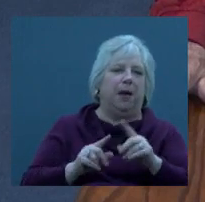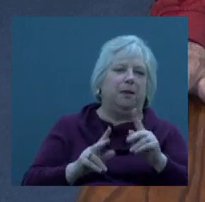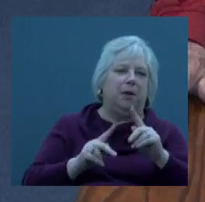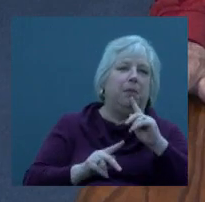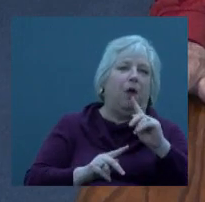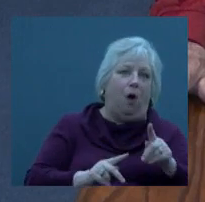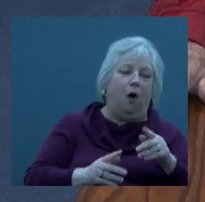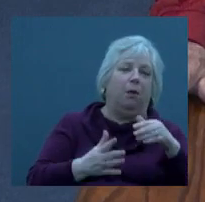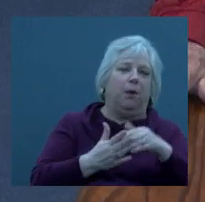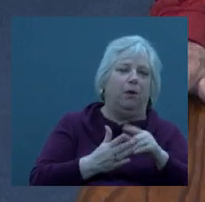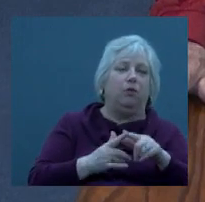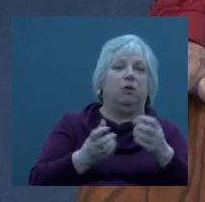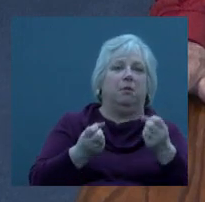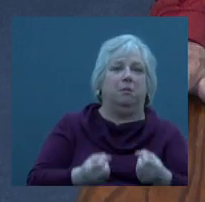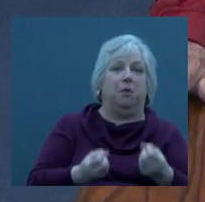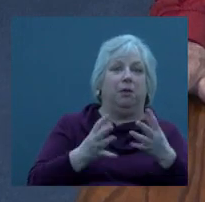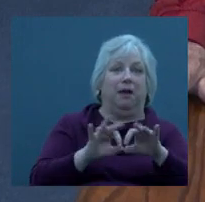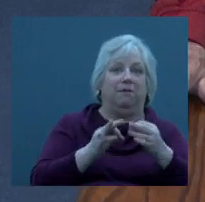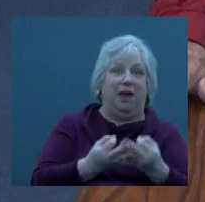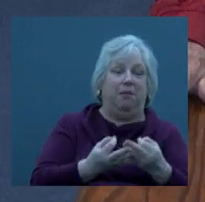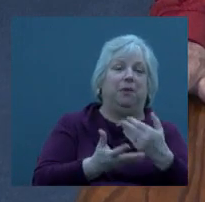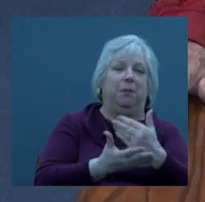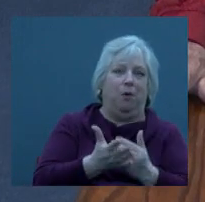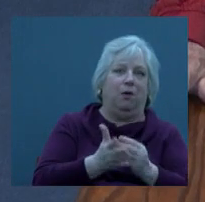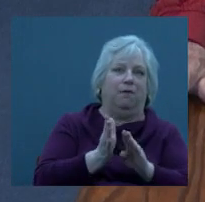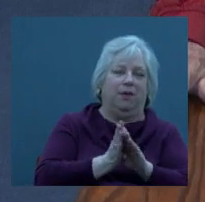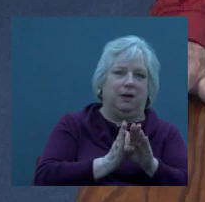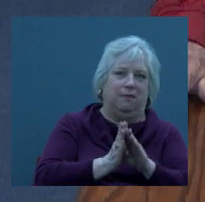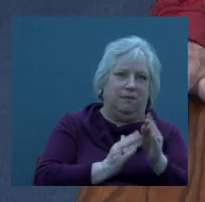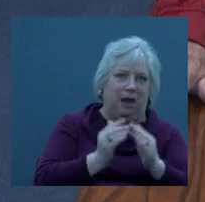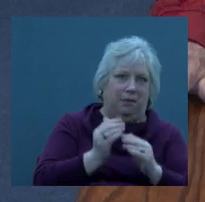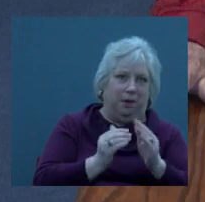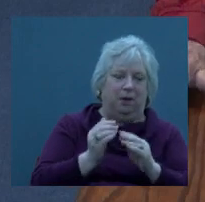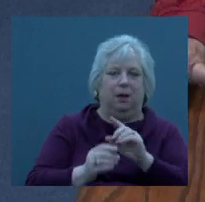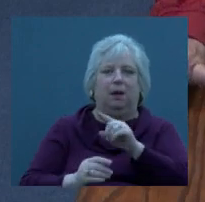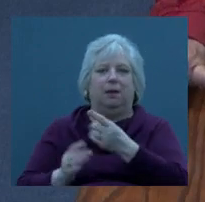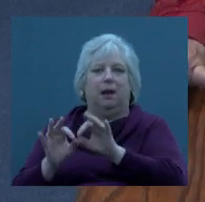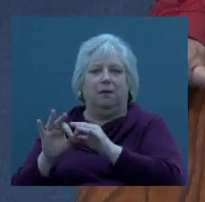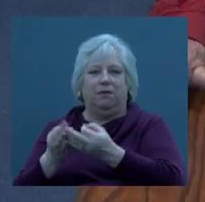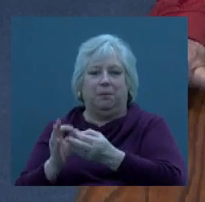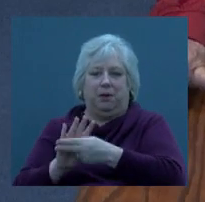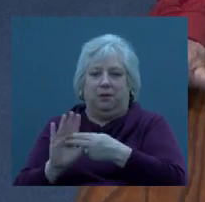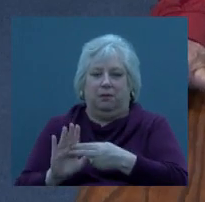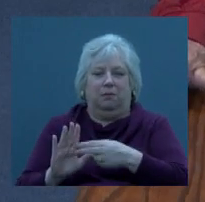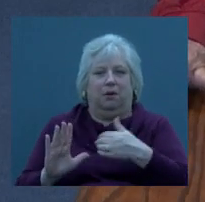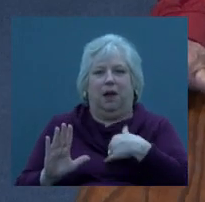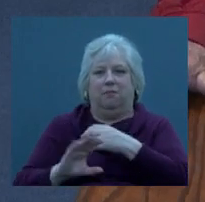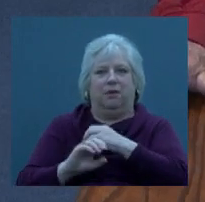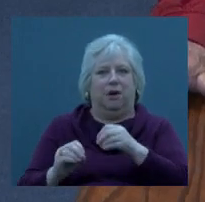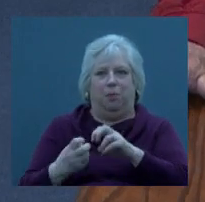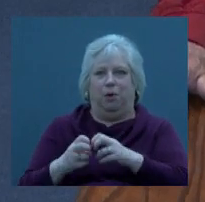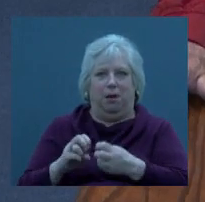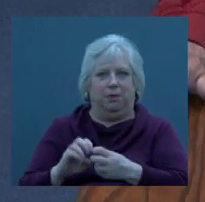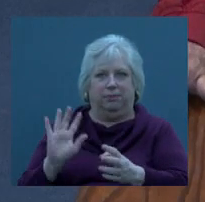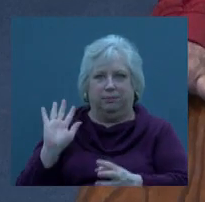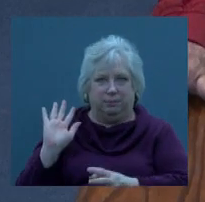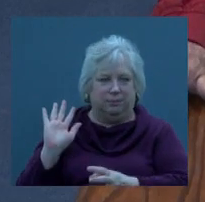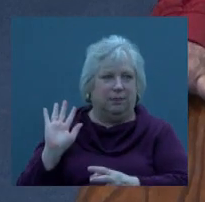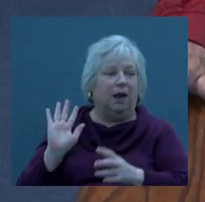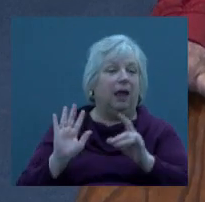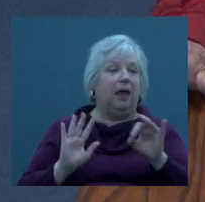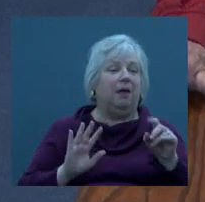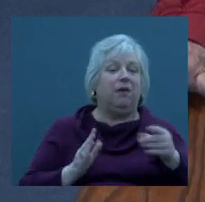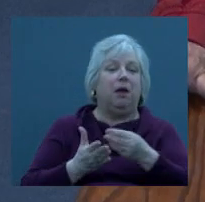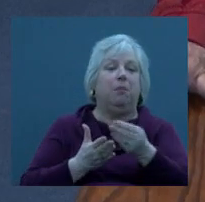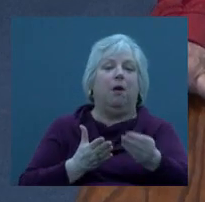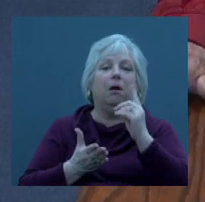to the multifamily part of it. Single family, which is zoned for, we wouldn't have a problem with it. If he